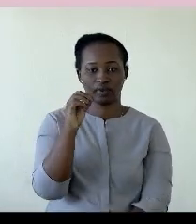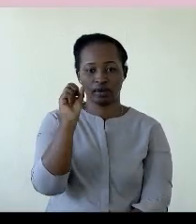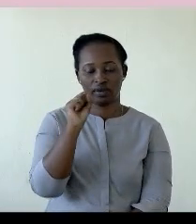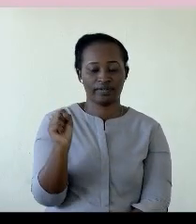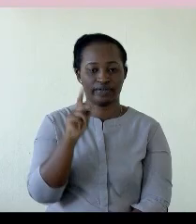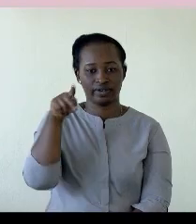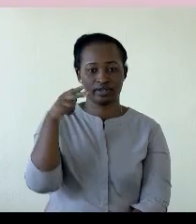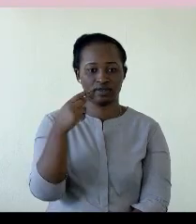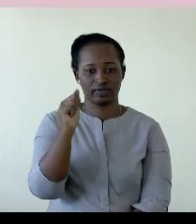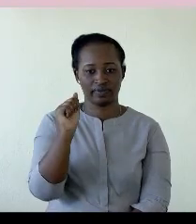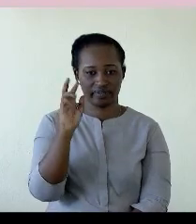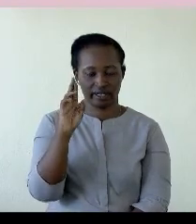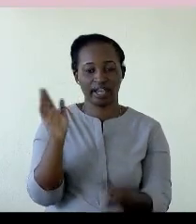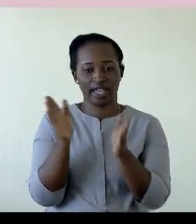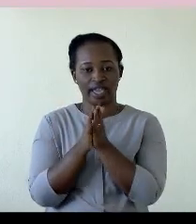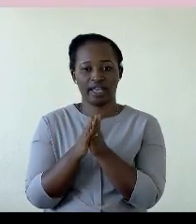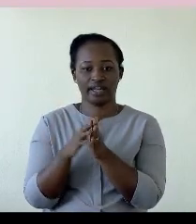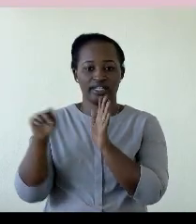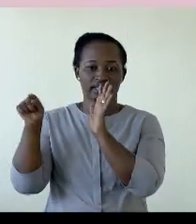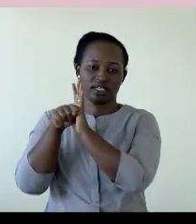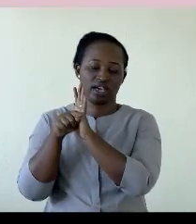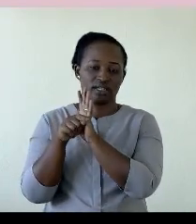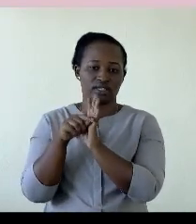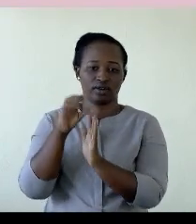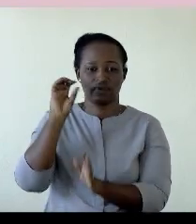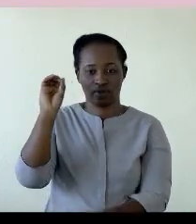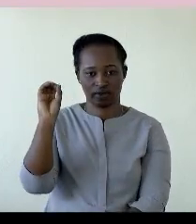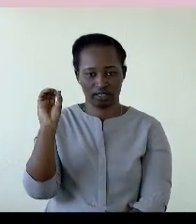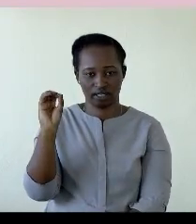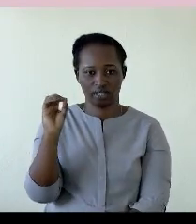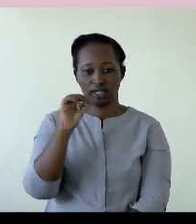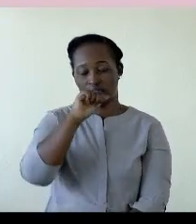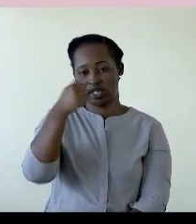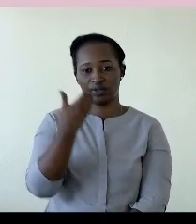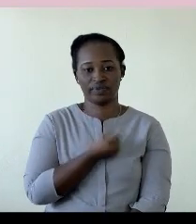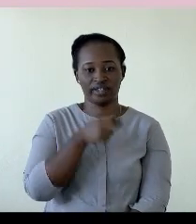charge of 3 negative. There